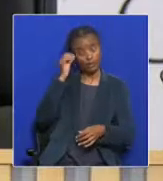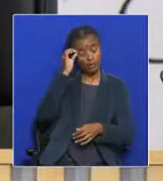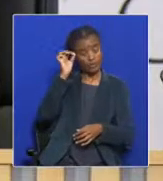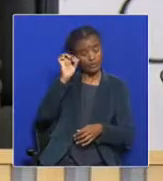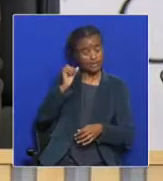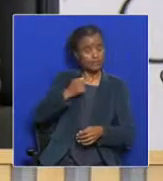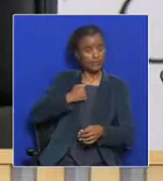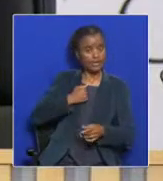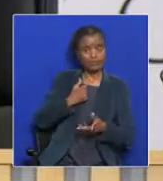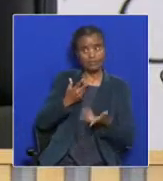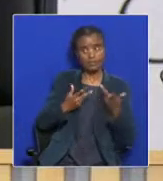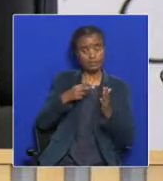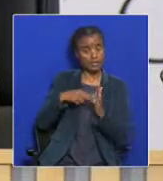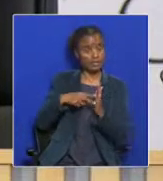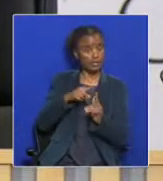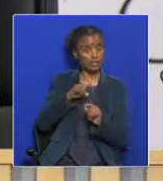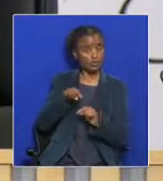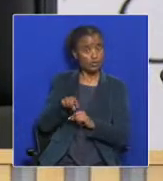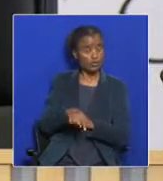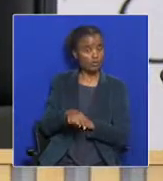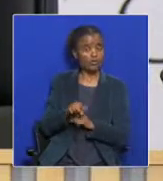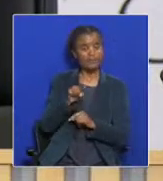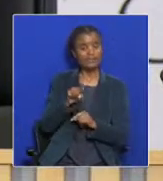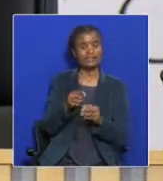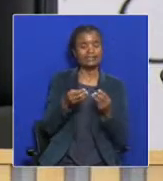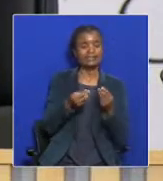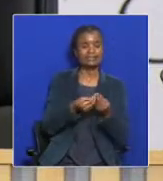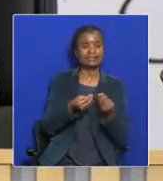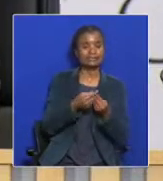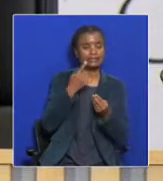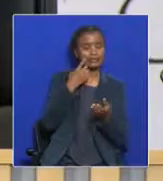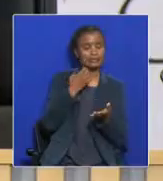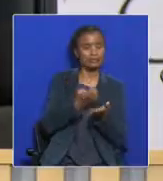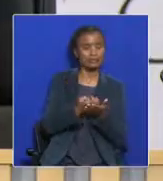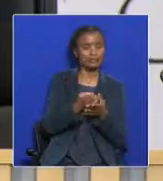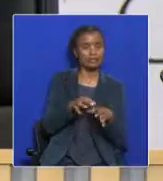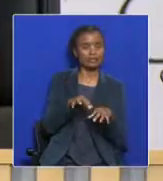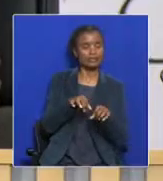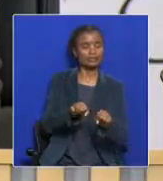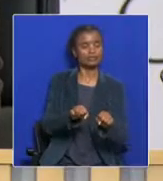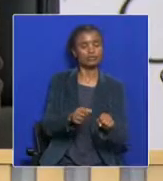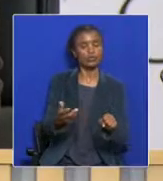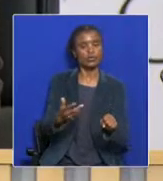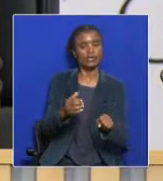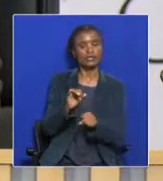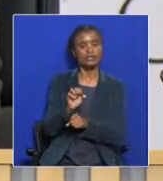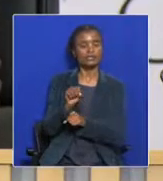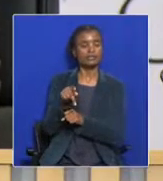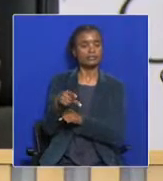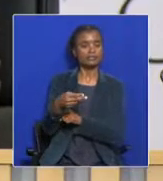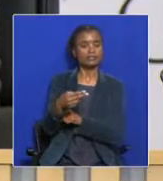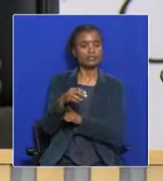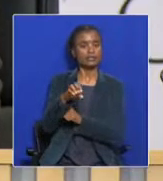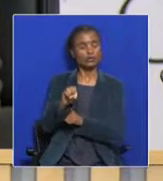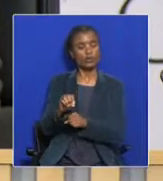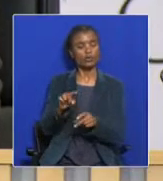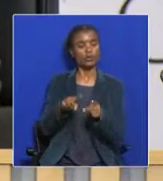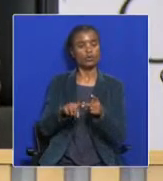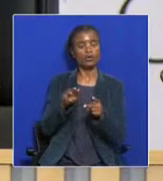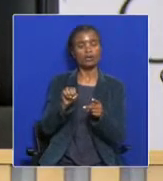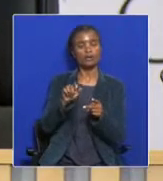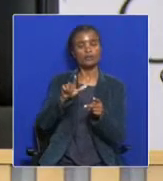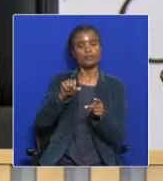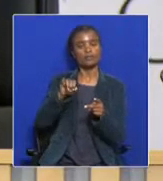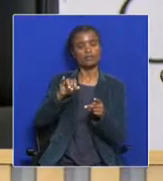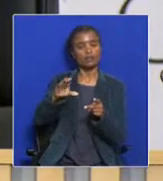that even items or exhibits seized in Isipingo or Mbilo will come to them and they will accept it. To